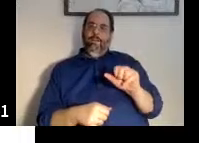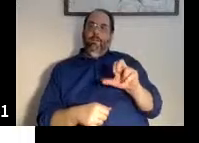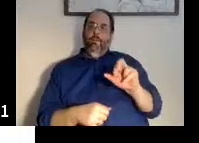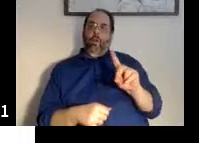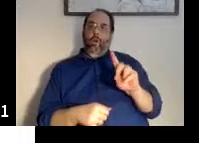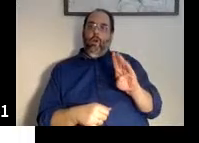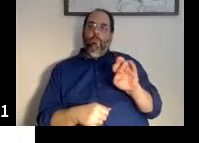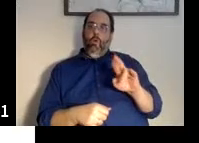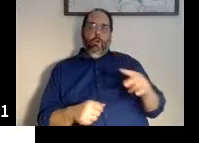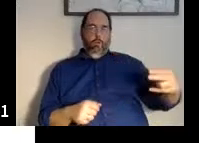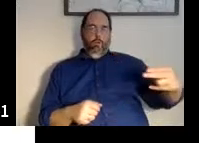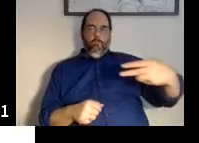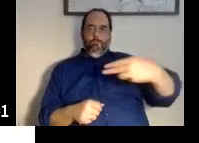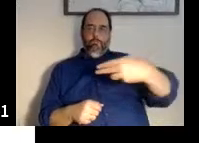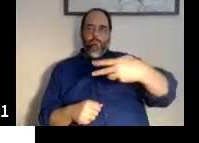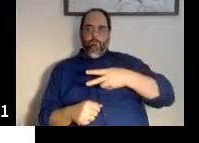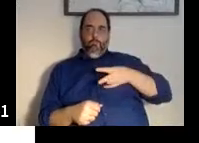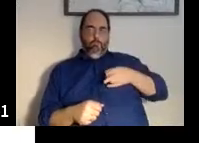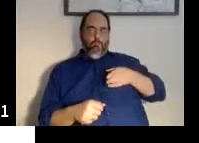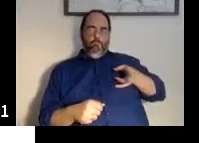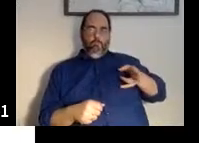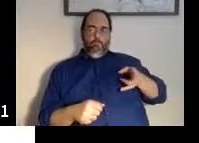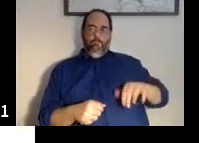cut, and they use that for their transfer